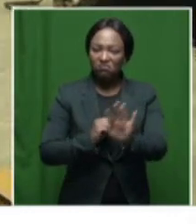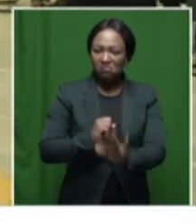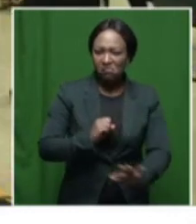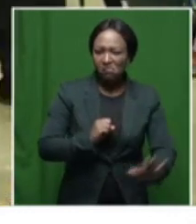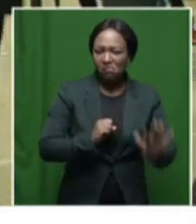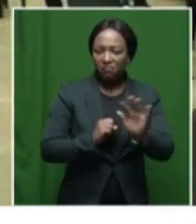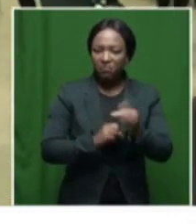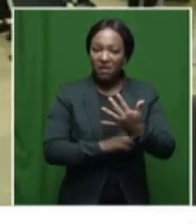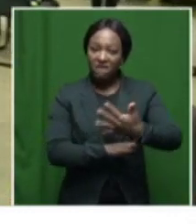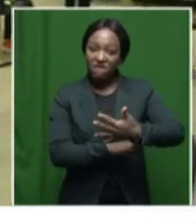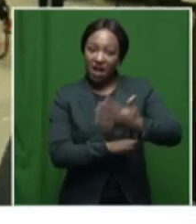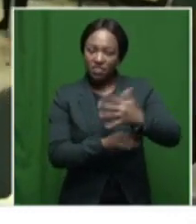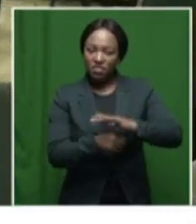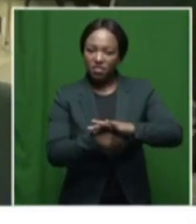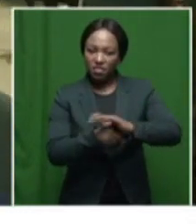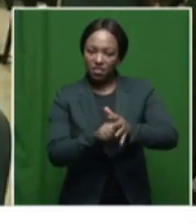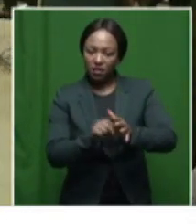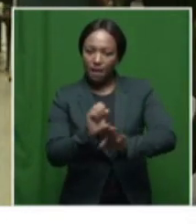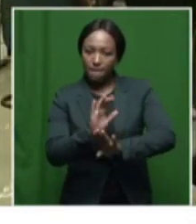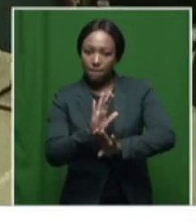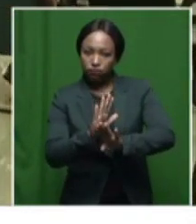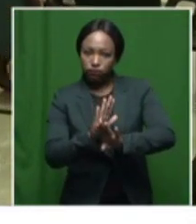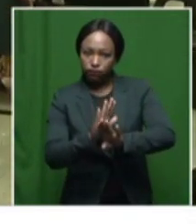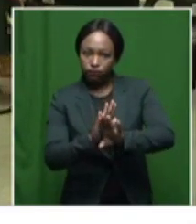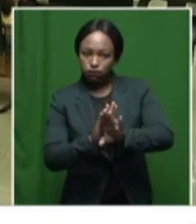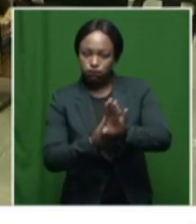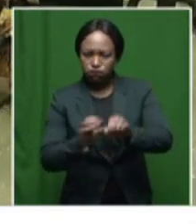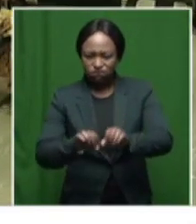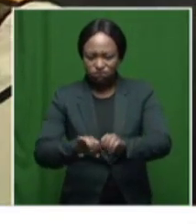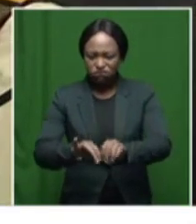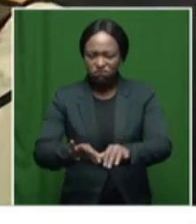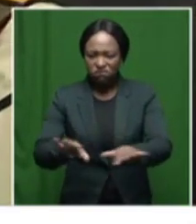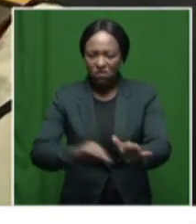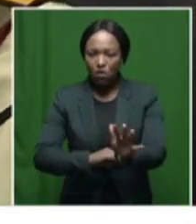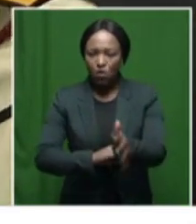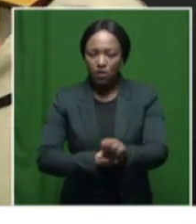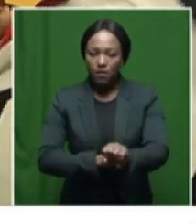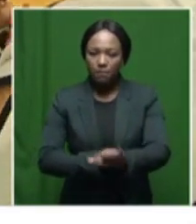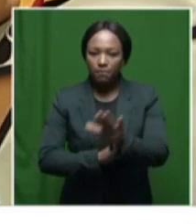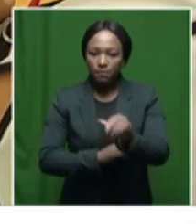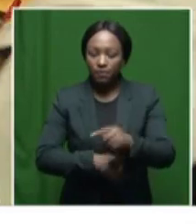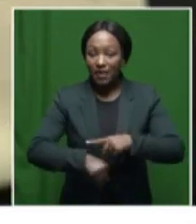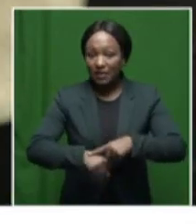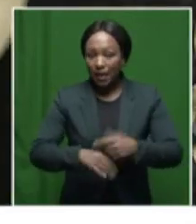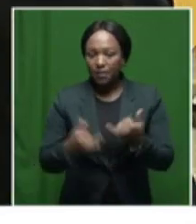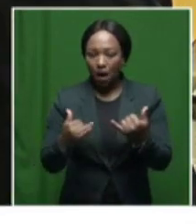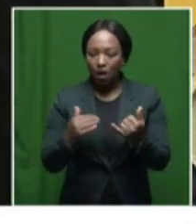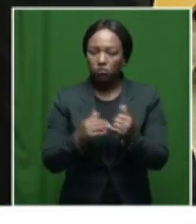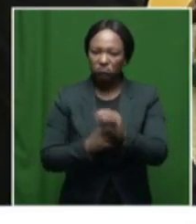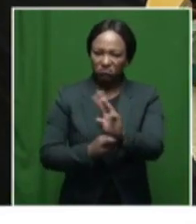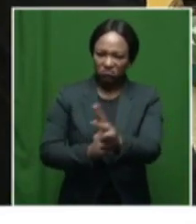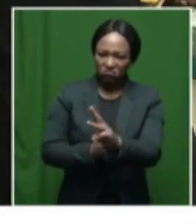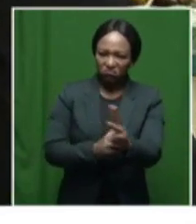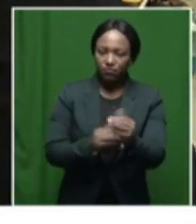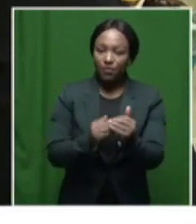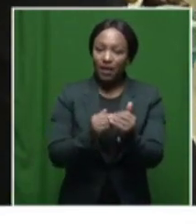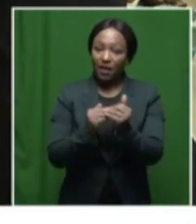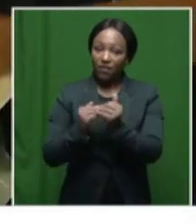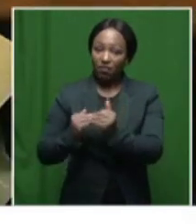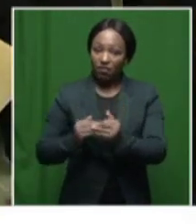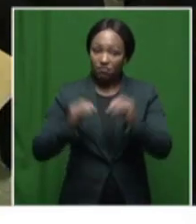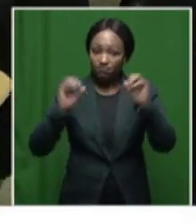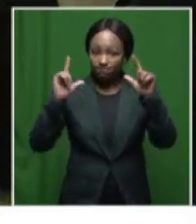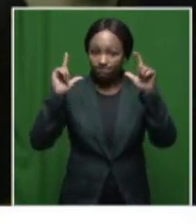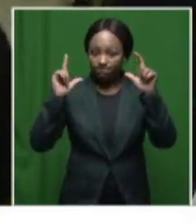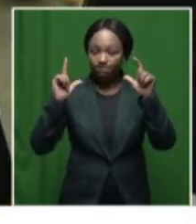fifth wave in its very closeness to South Africa. And I think this is a time for us to put a caution, to be alert. No